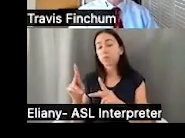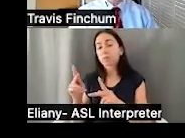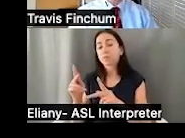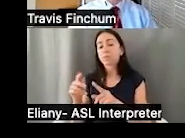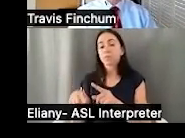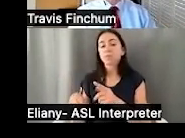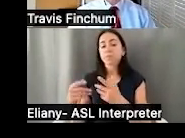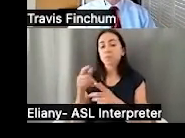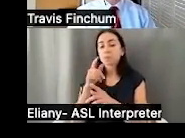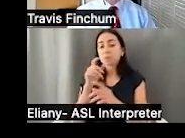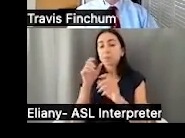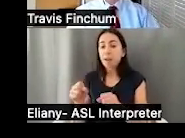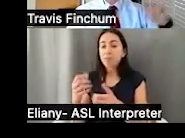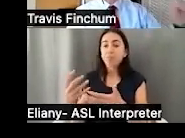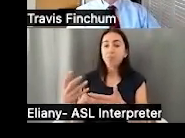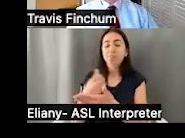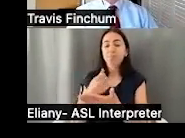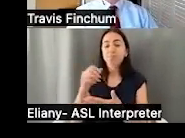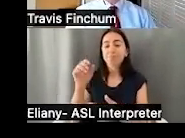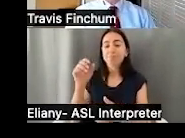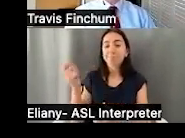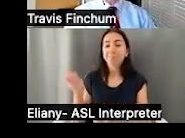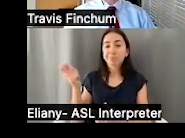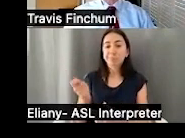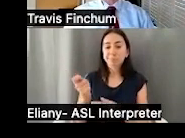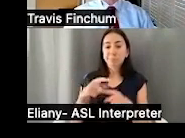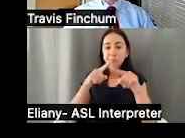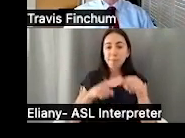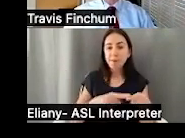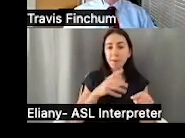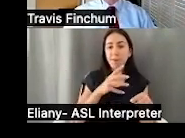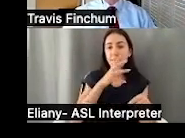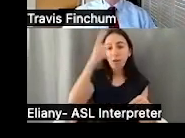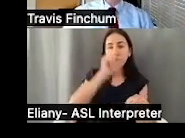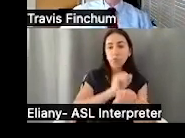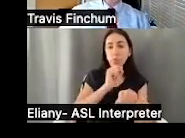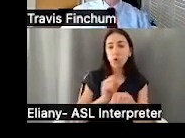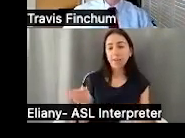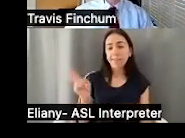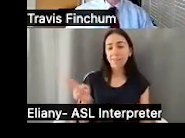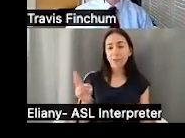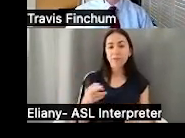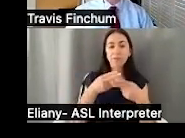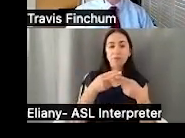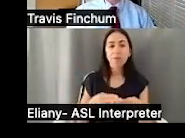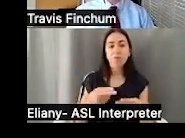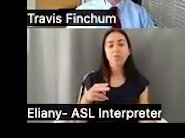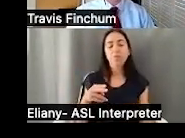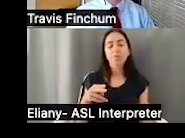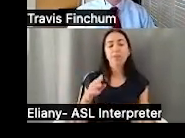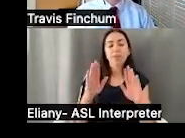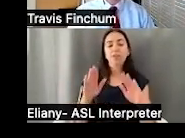actually get a Social Security benefit based upon the parent's work history. That's called Childhood